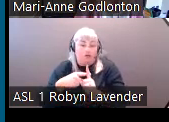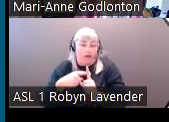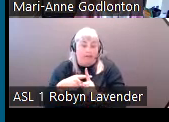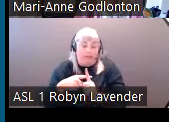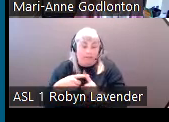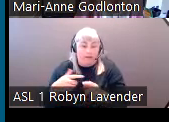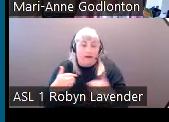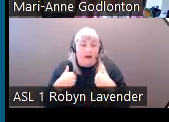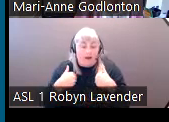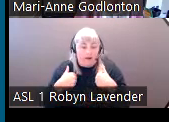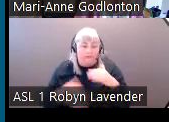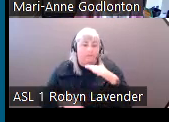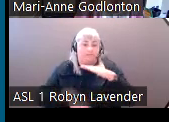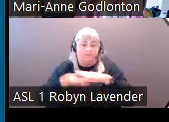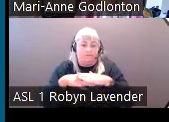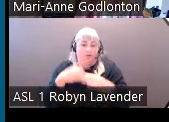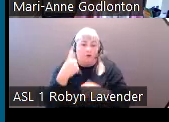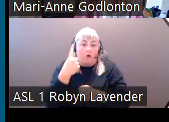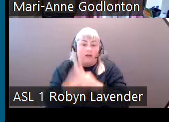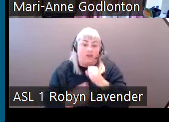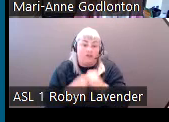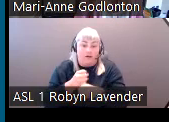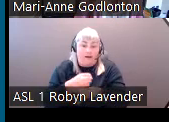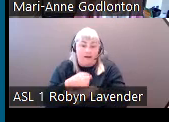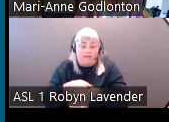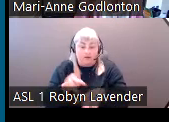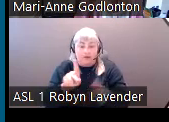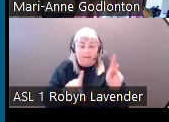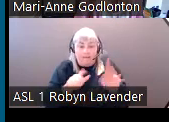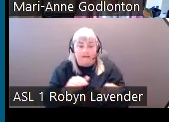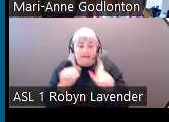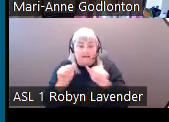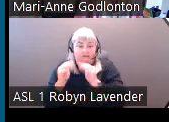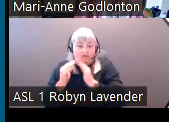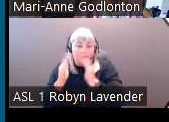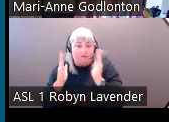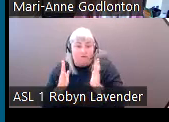for up to 1 year after people leave shelter at Unison.